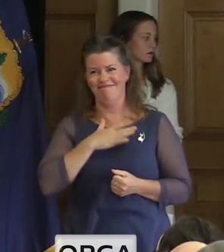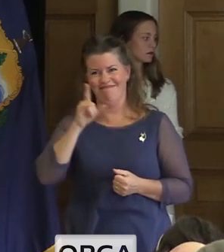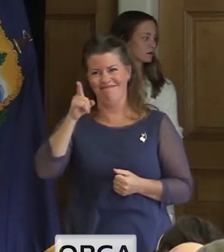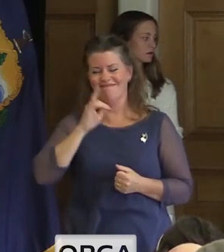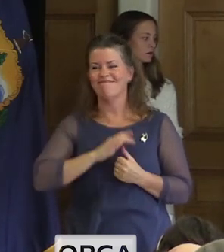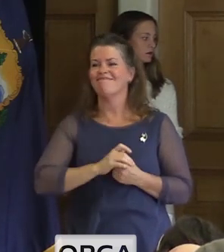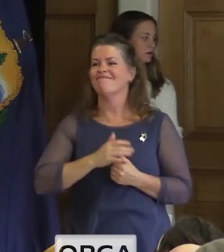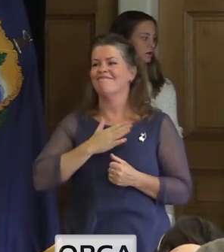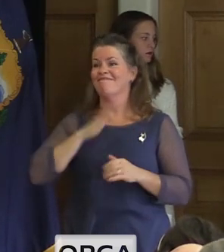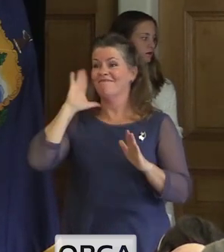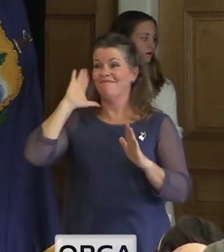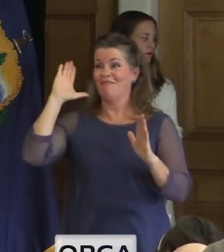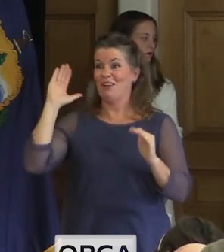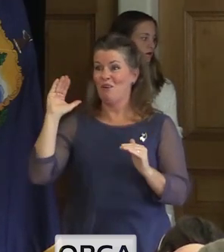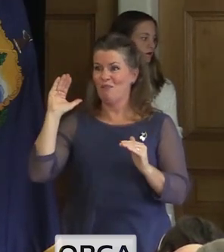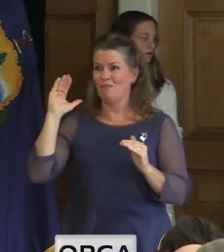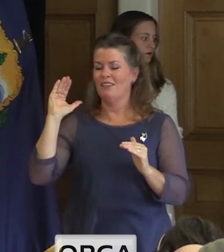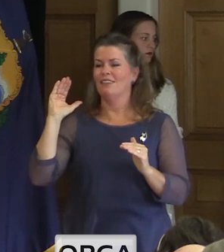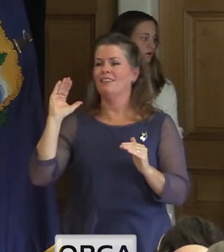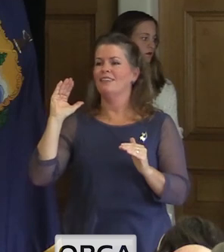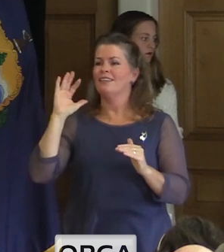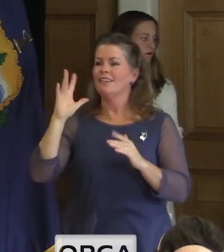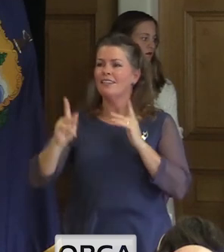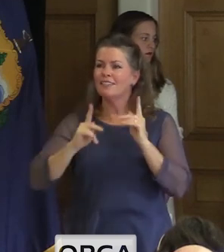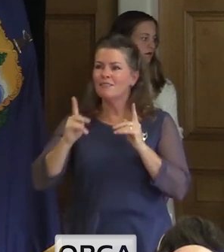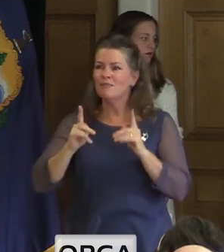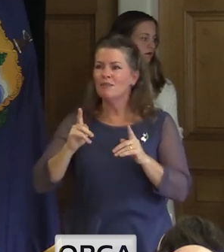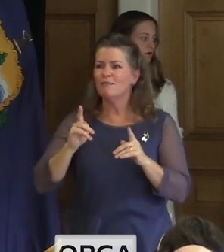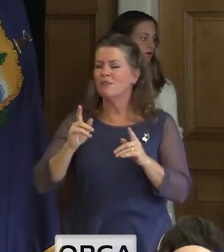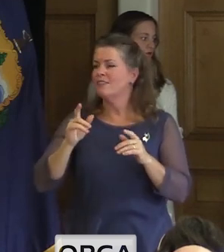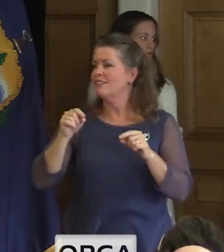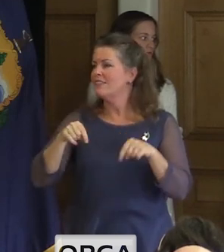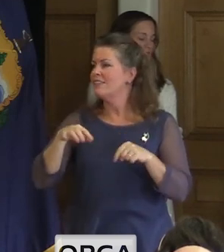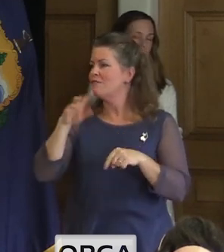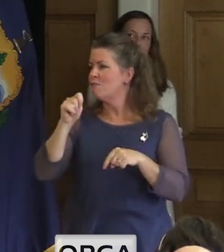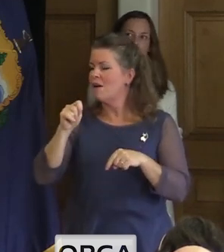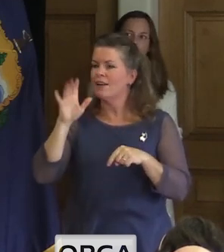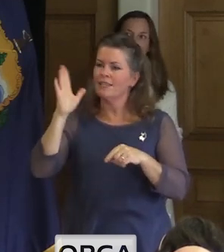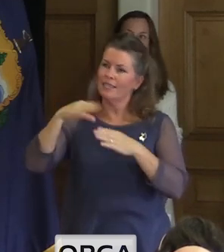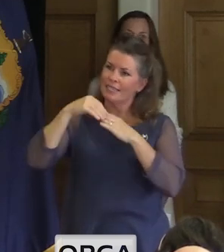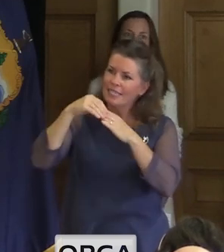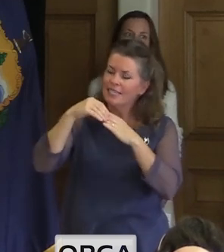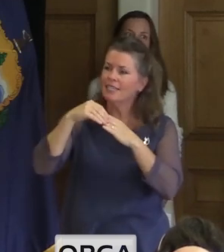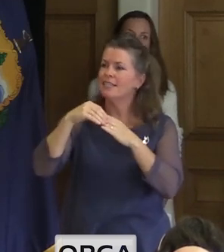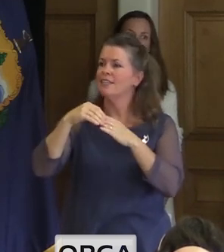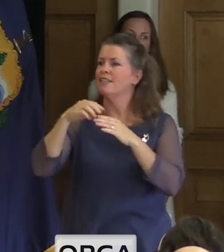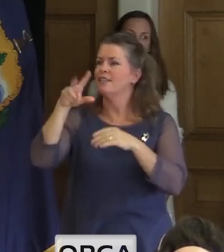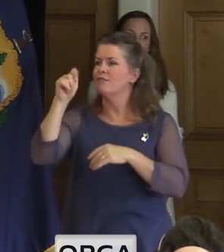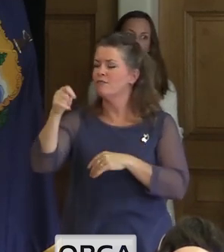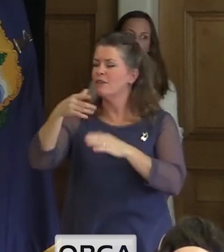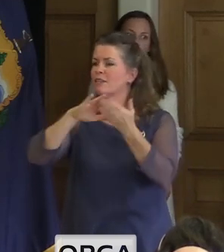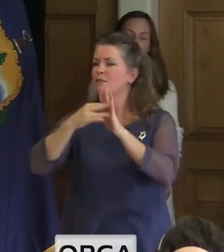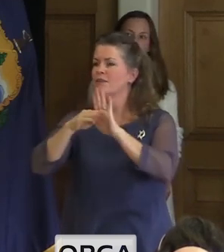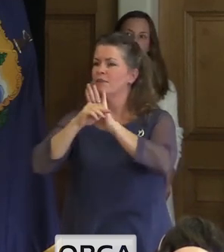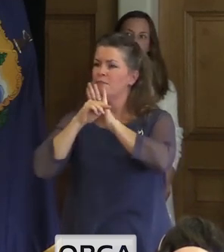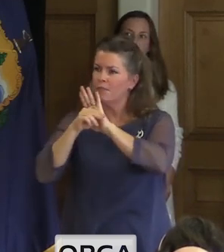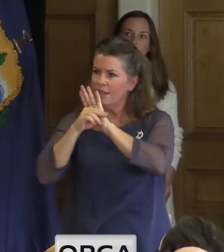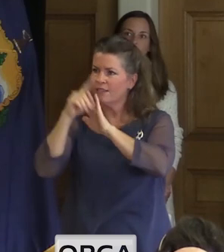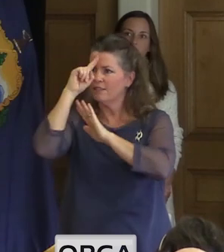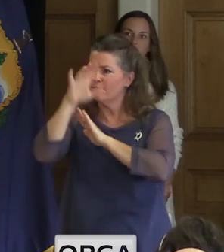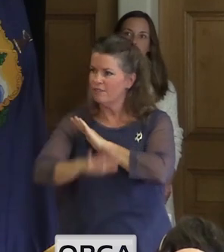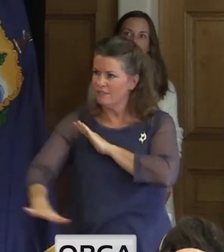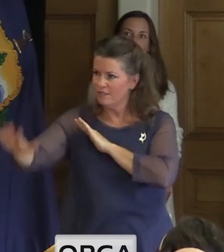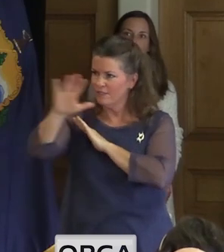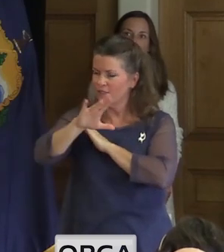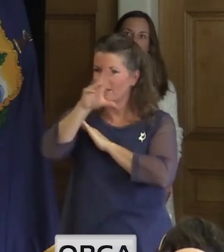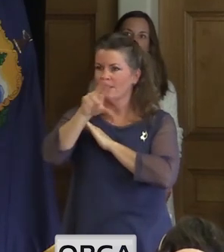Vermont can become more aggressive in these areas, and that Vermont can be the model for the country, and that